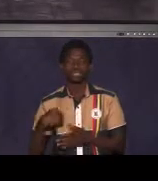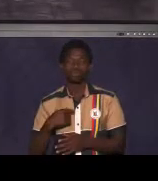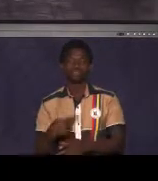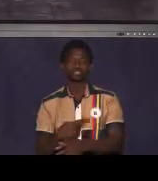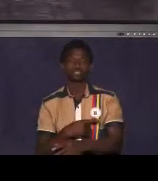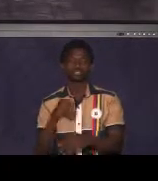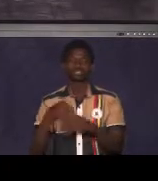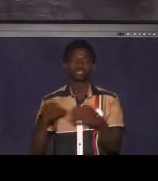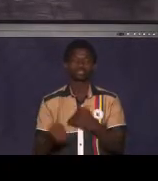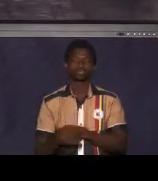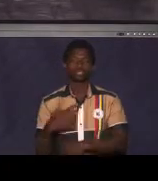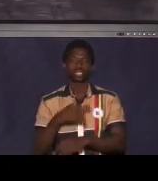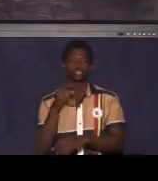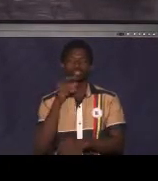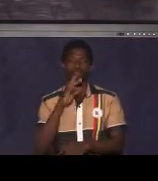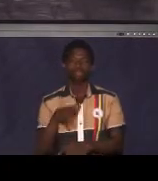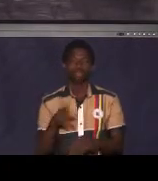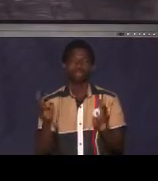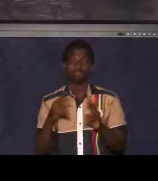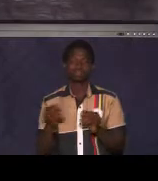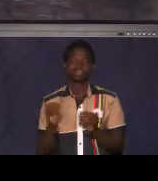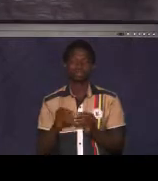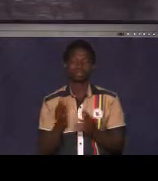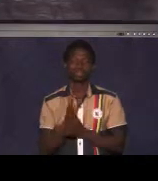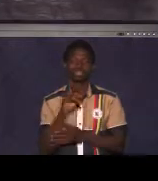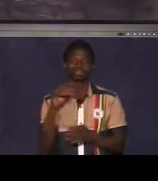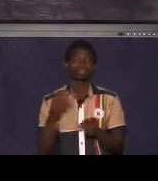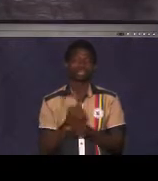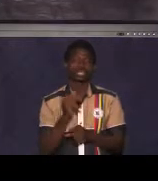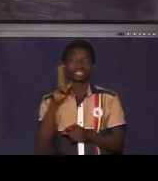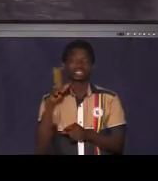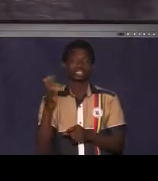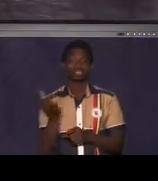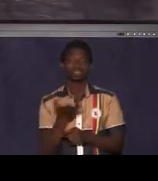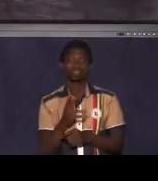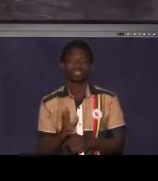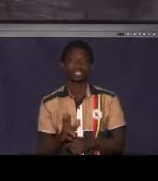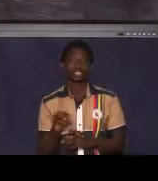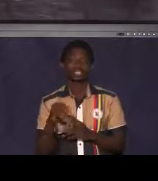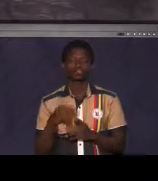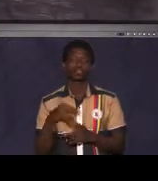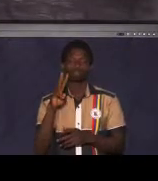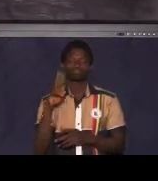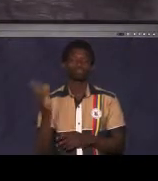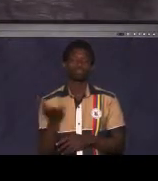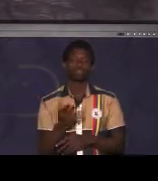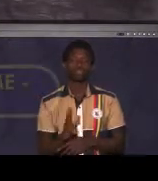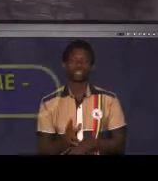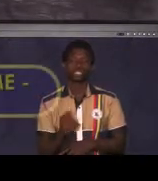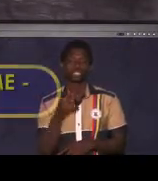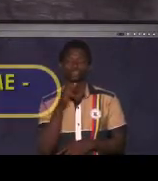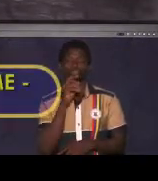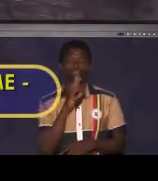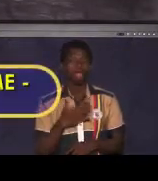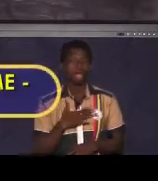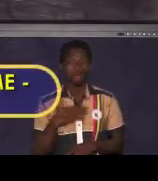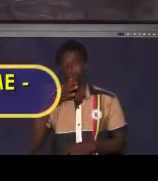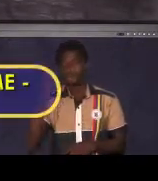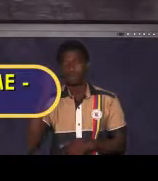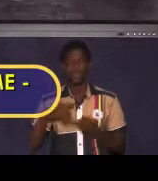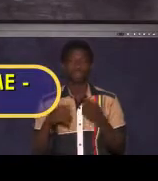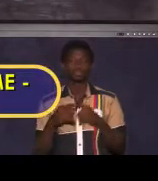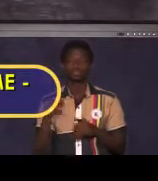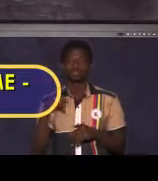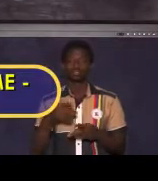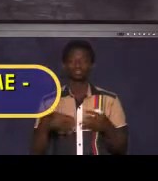that we discussed in today's lesson, you are still very much correct. You got 3/3 or 2/3,